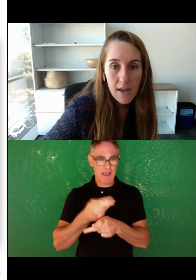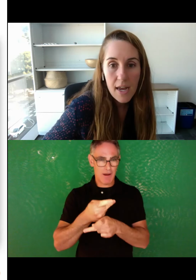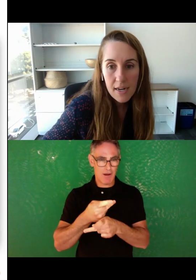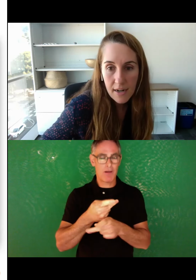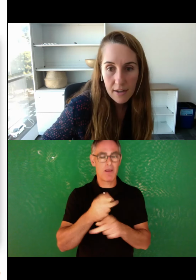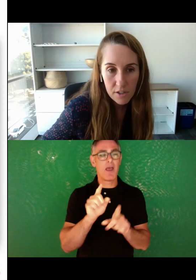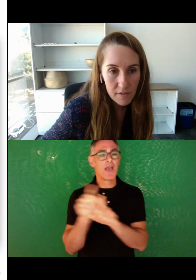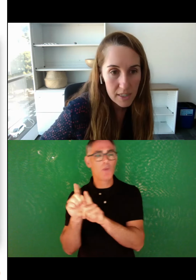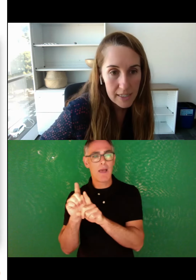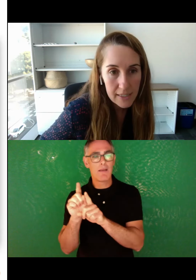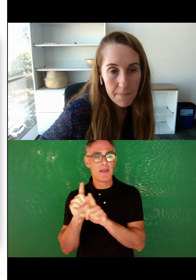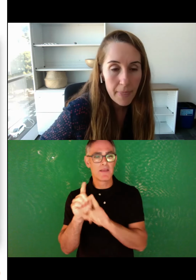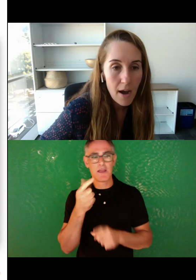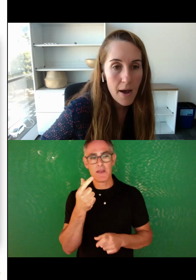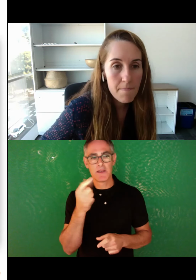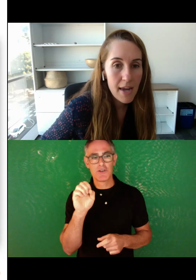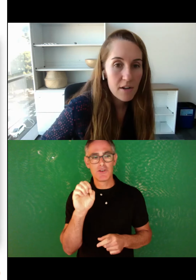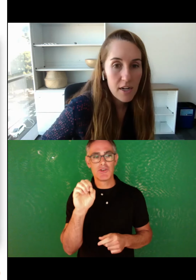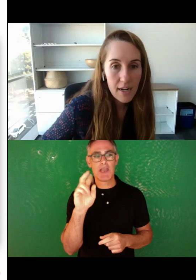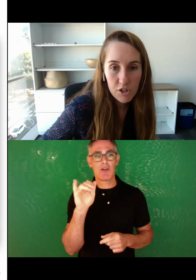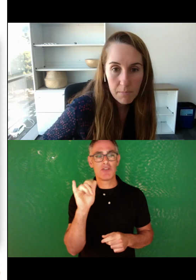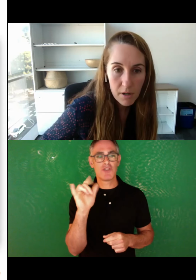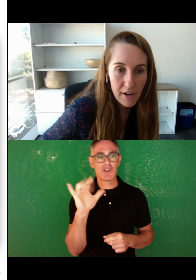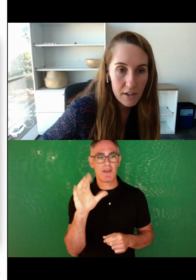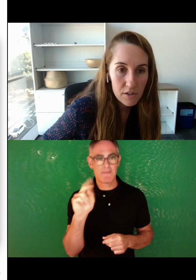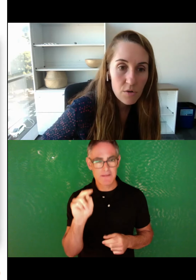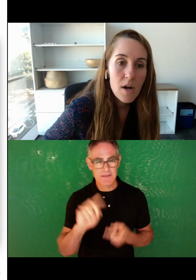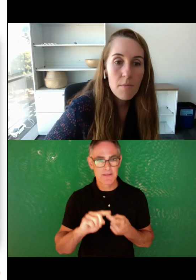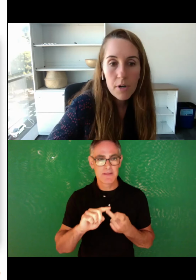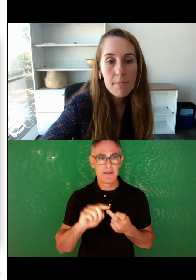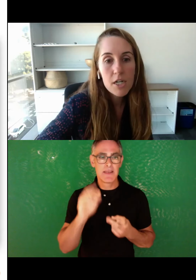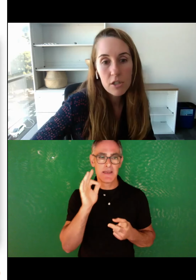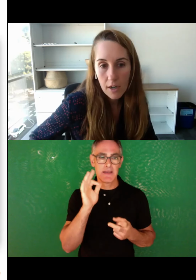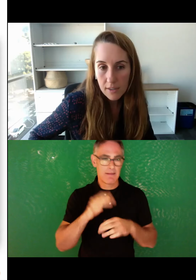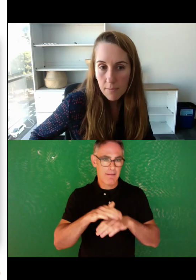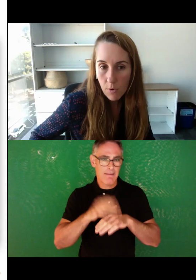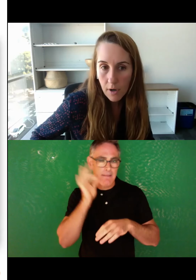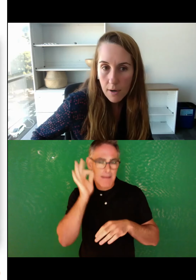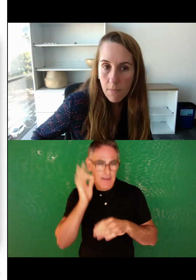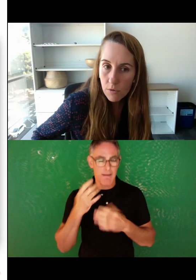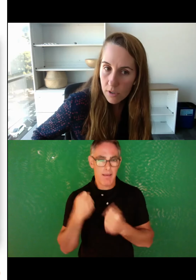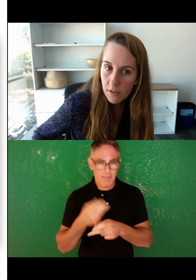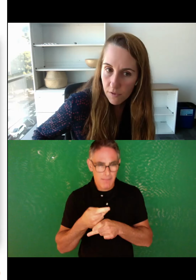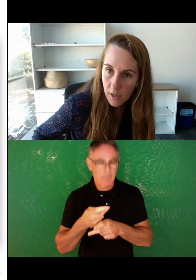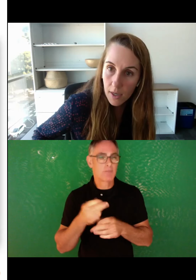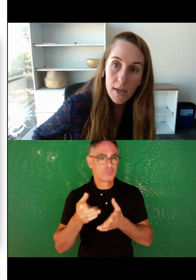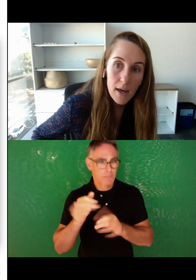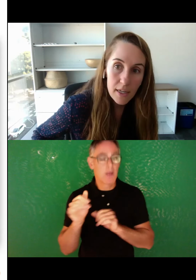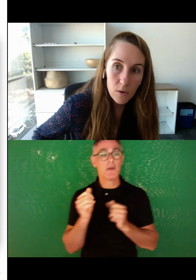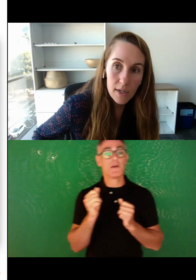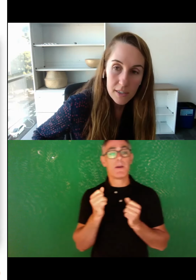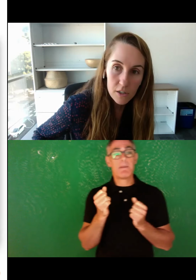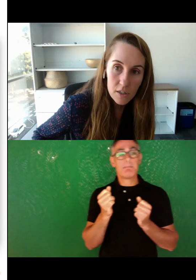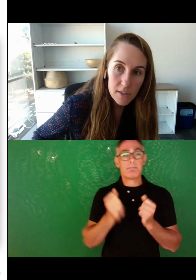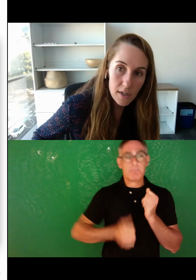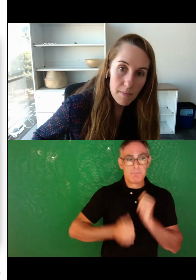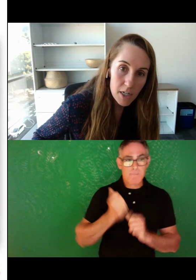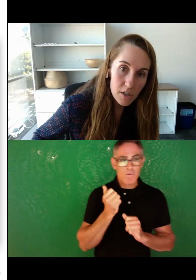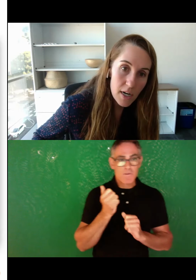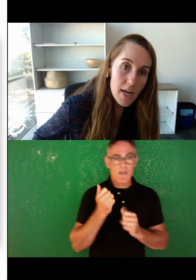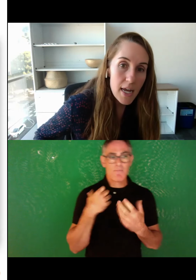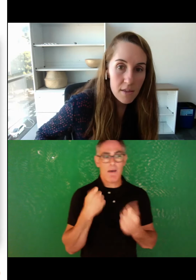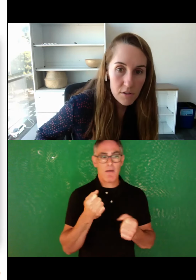geriatricians, Indian Health Services, and SHIP providers. So pretty much across the board, most of the healthcare organizations